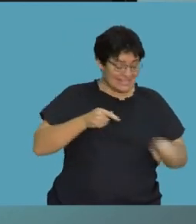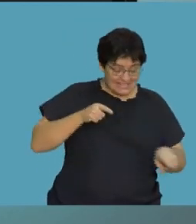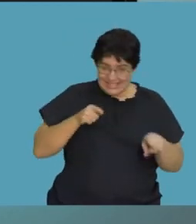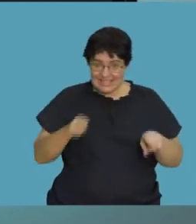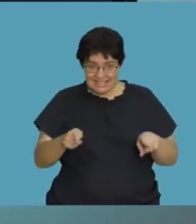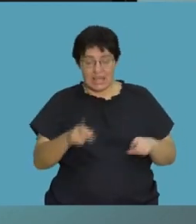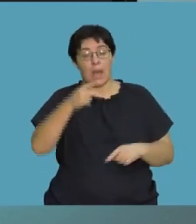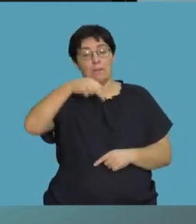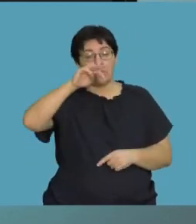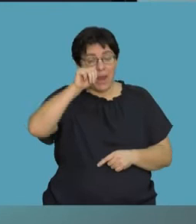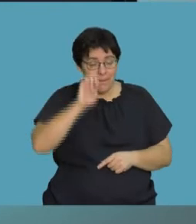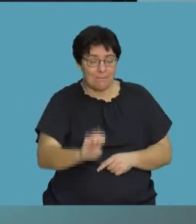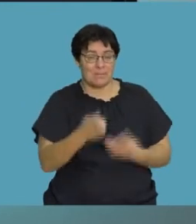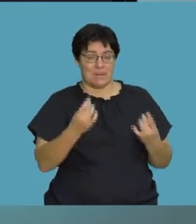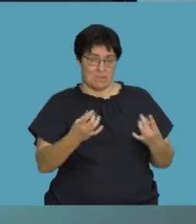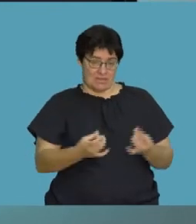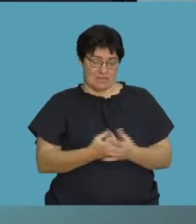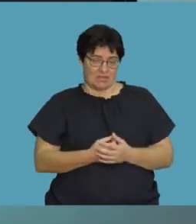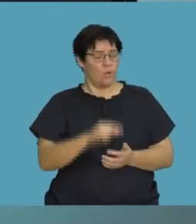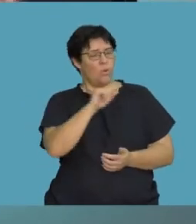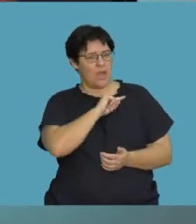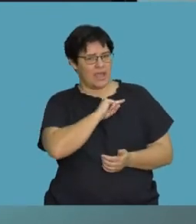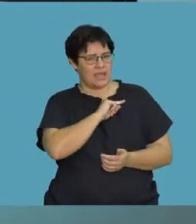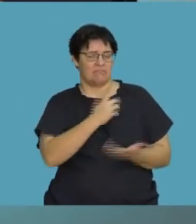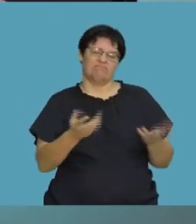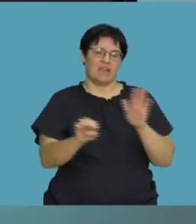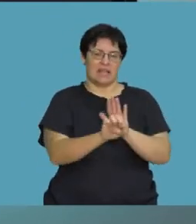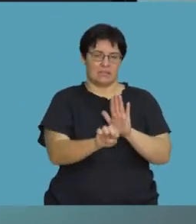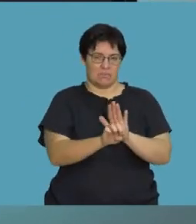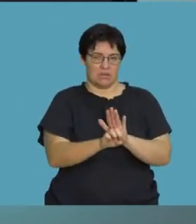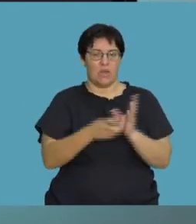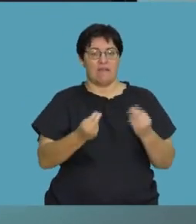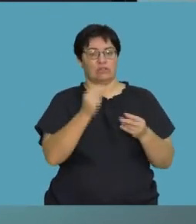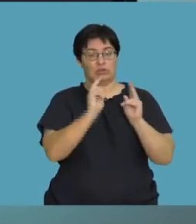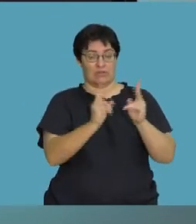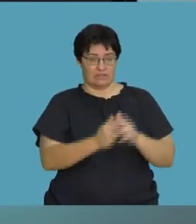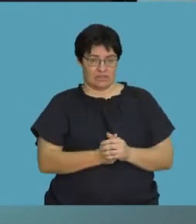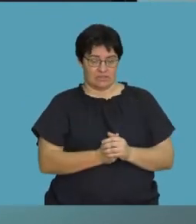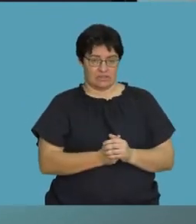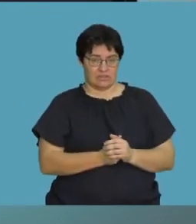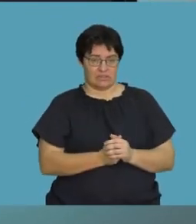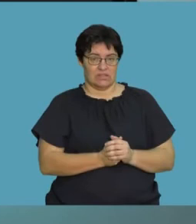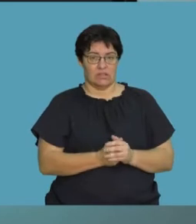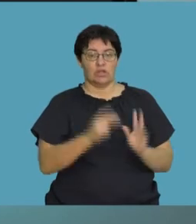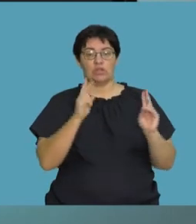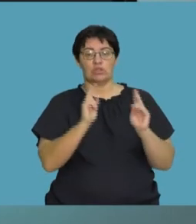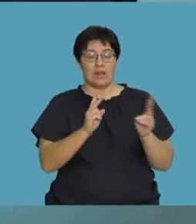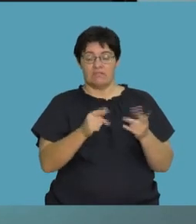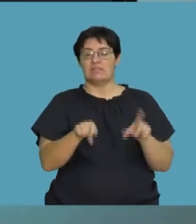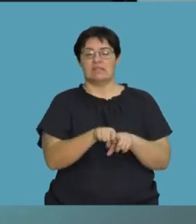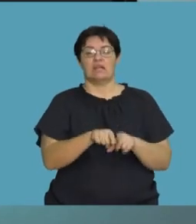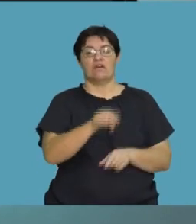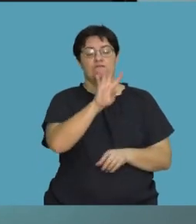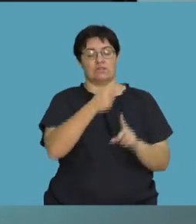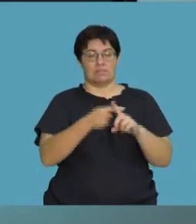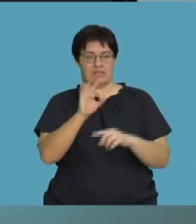of prime numbers. Why I'm saying this is because let's say, for example, we have 12, right? 12 is the same as 4 times 3.